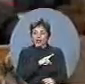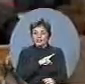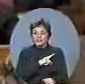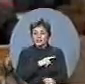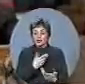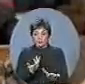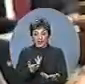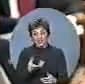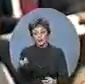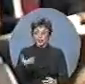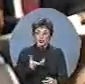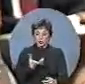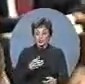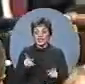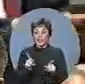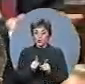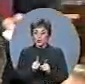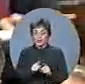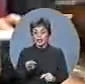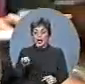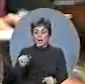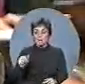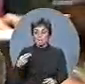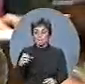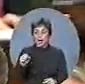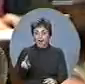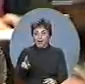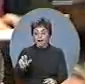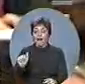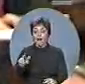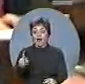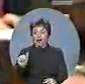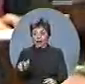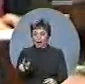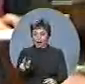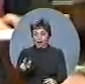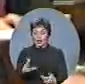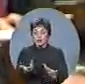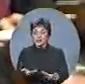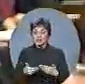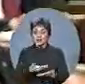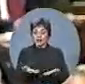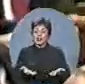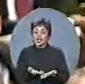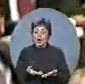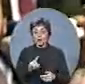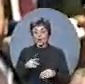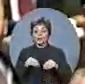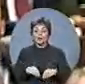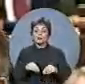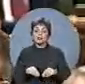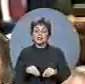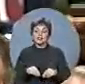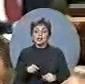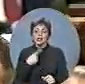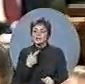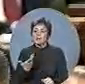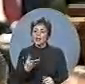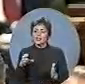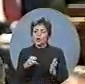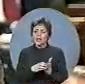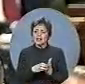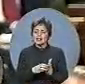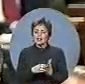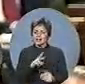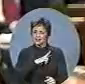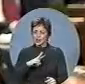Earlier in this House, the Prime Minister said that if I doubted a particular story in the Vancouver Sun, I could check with the newspaper. Did he not